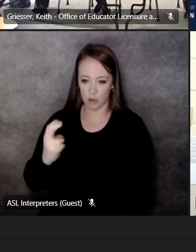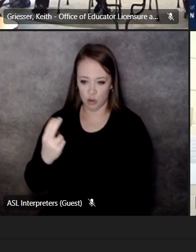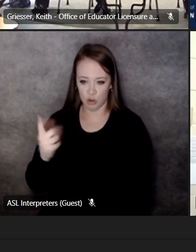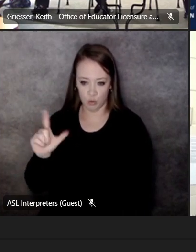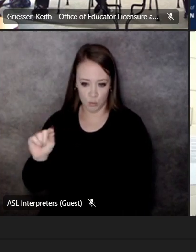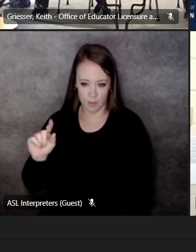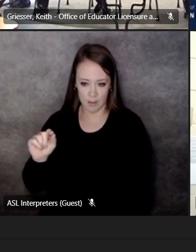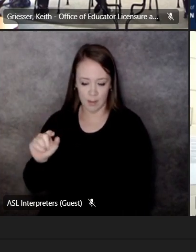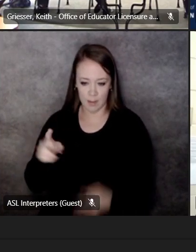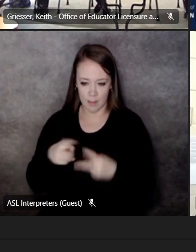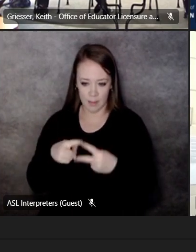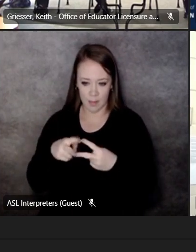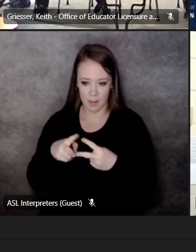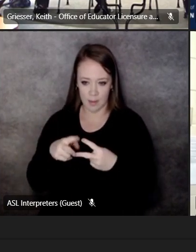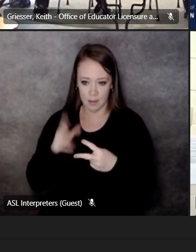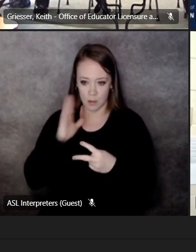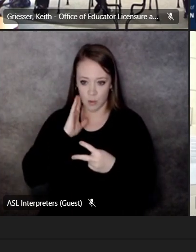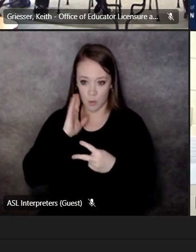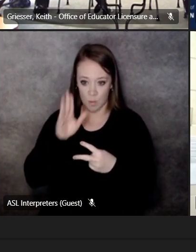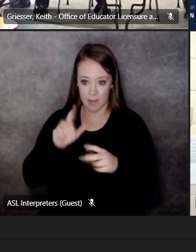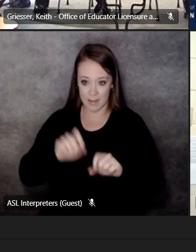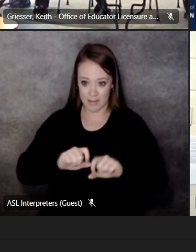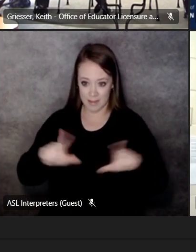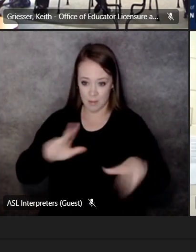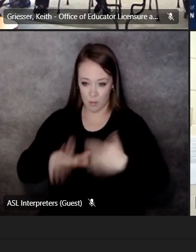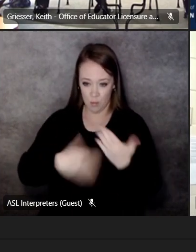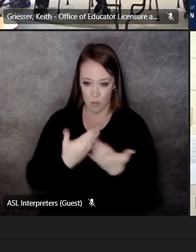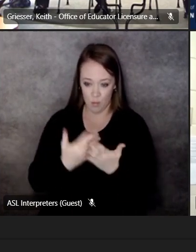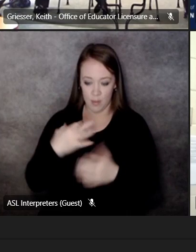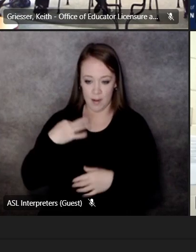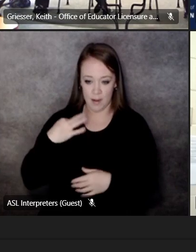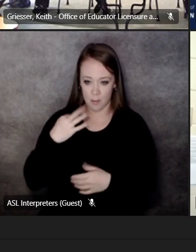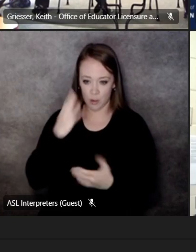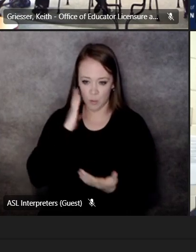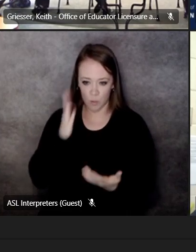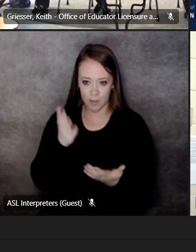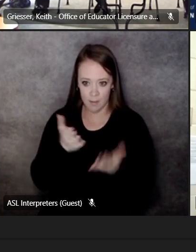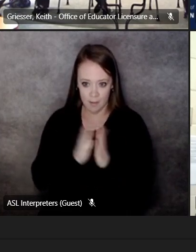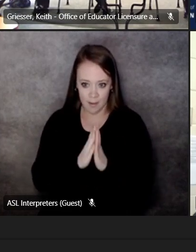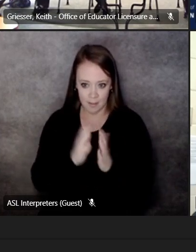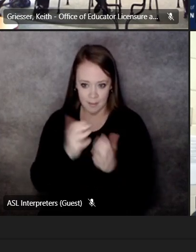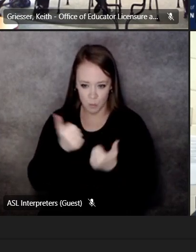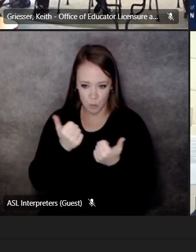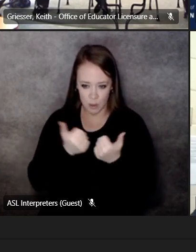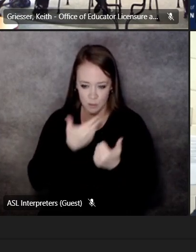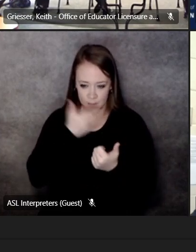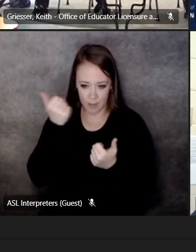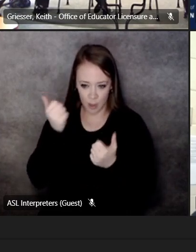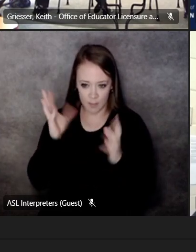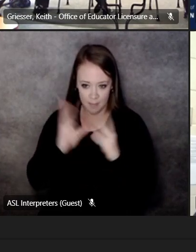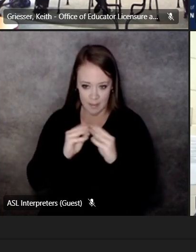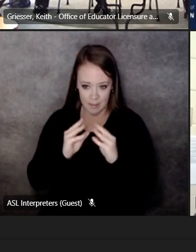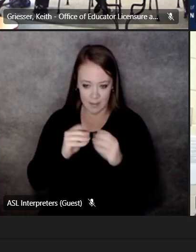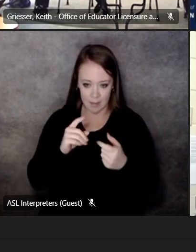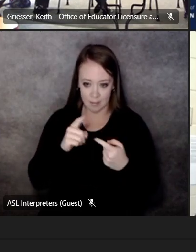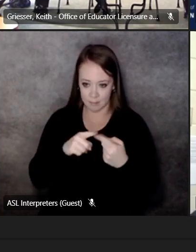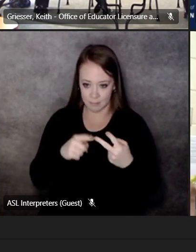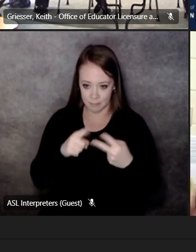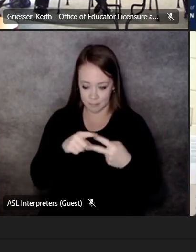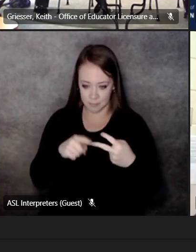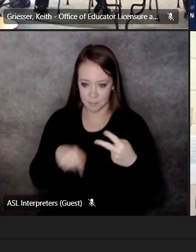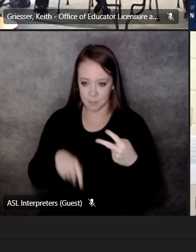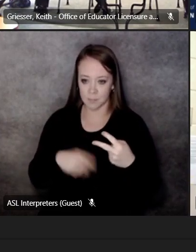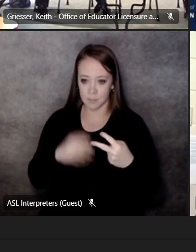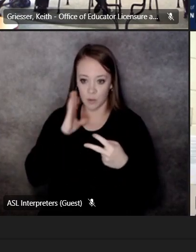those applications, I will include a doodle poll for us to select a time to meet. And then we will meet and you will